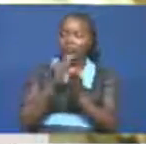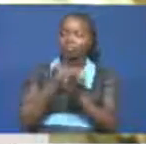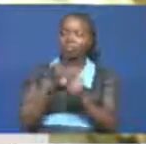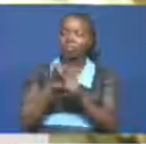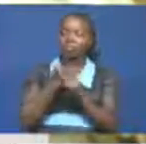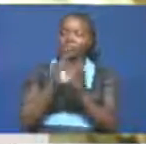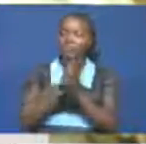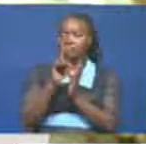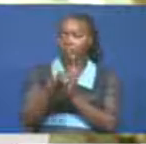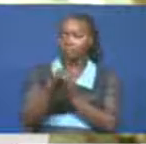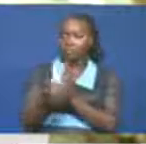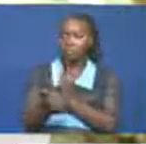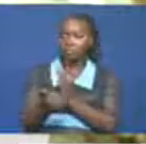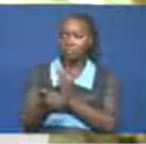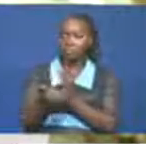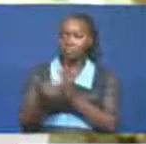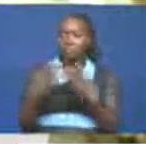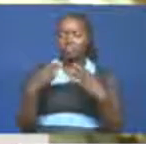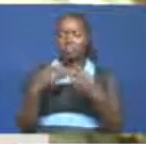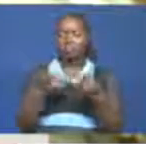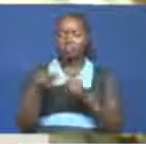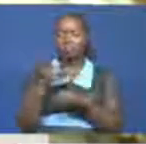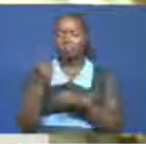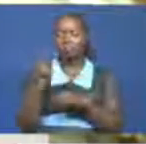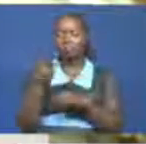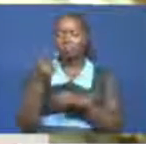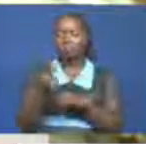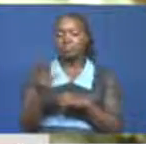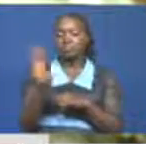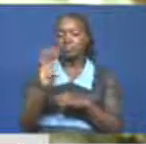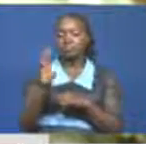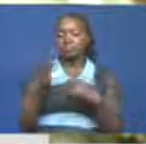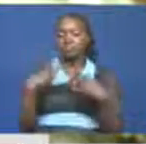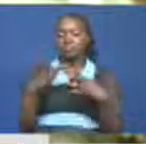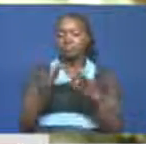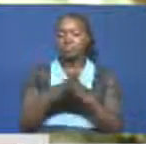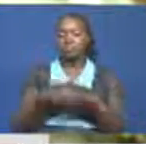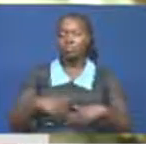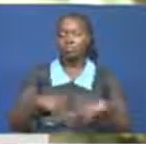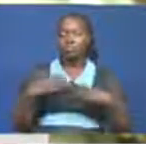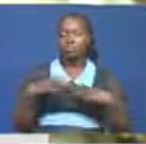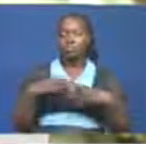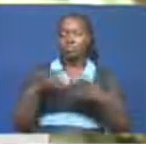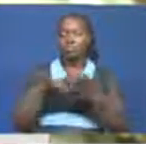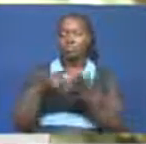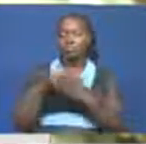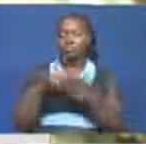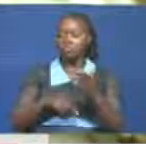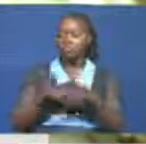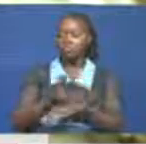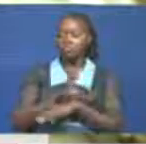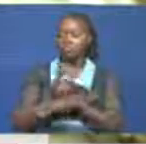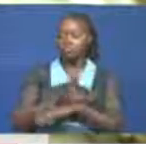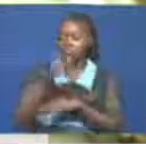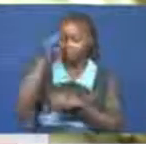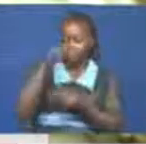about a population of 1.2 billion people, a youth population. What does that look like? That is consumption. And remember,